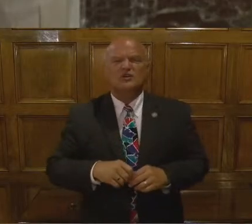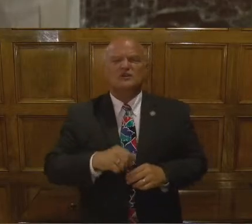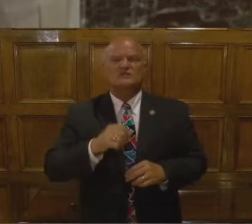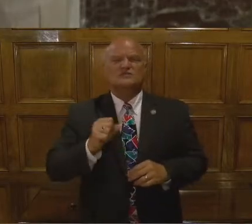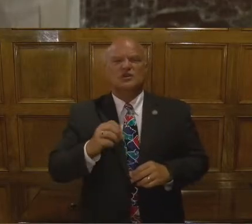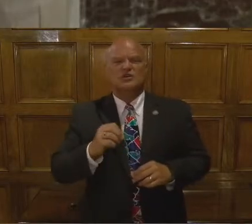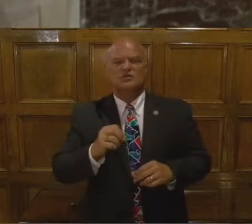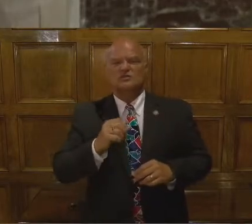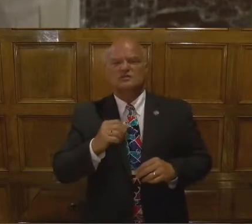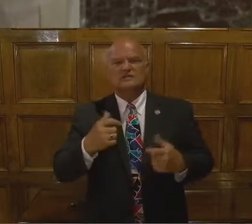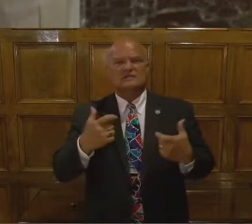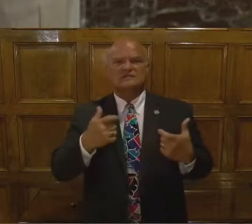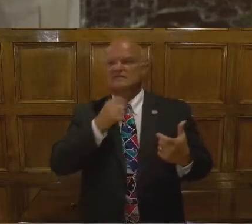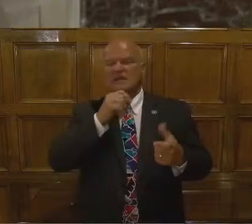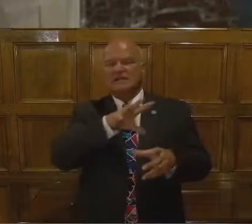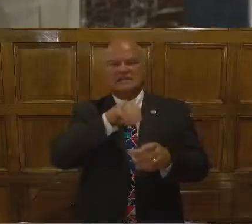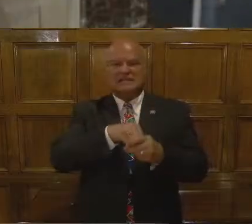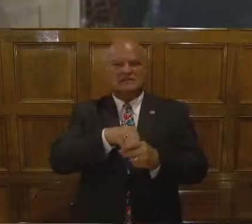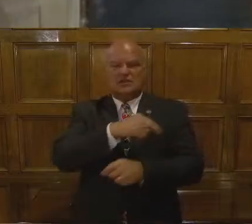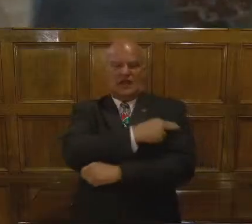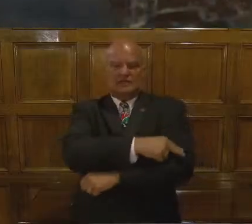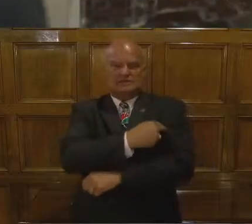that requires hospitalization.